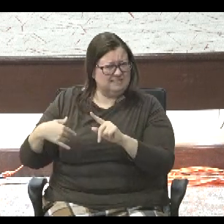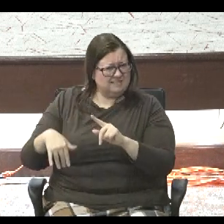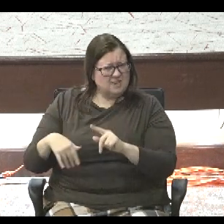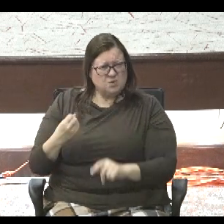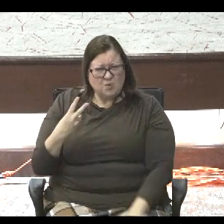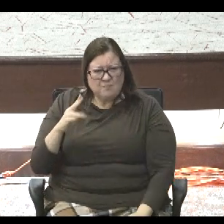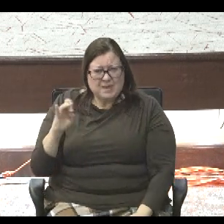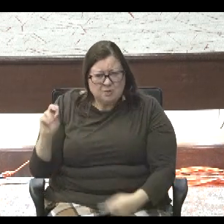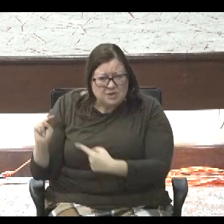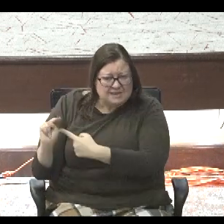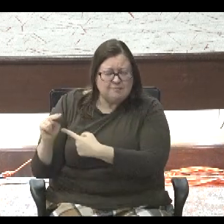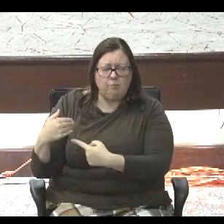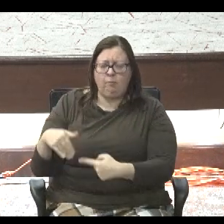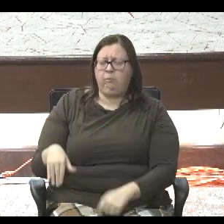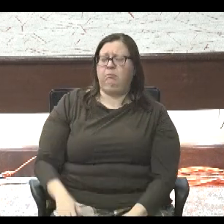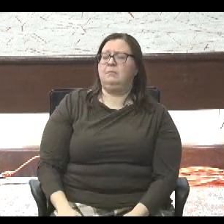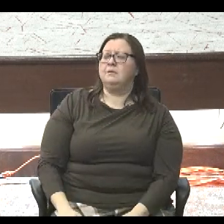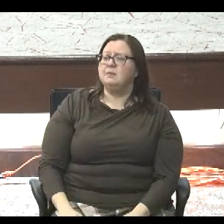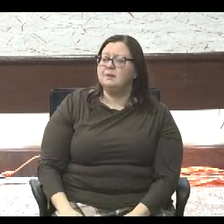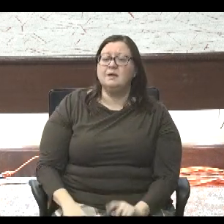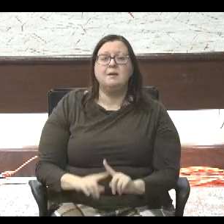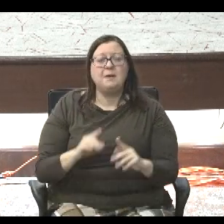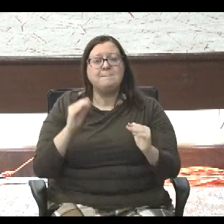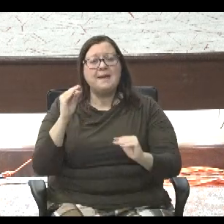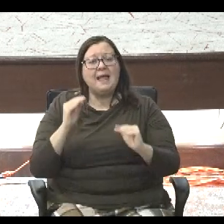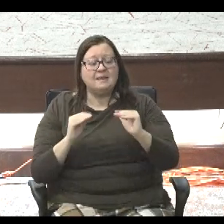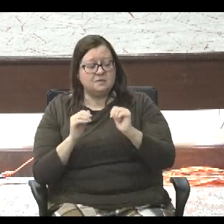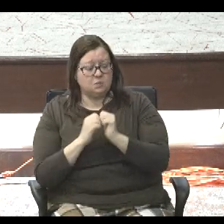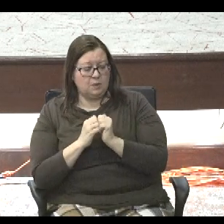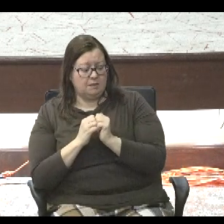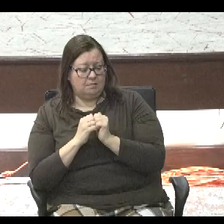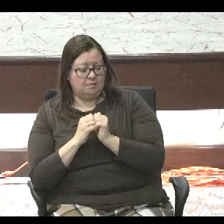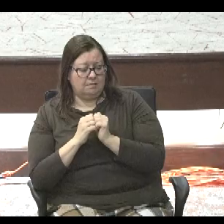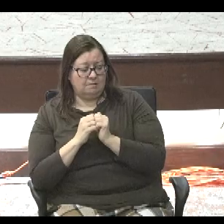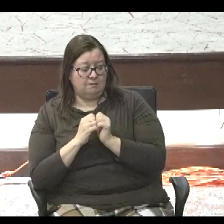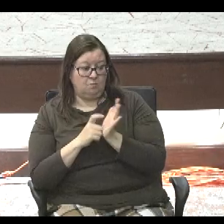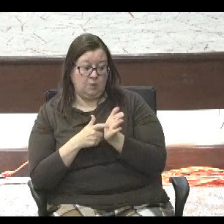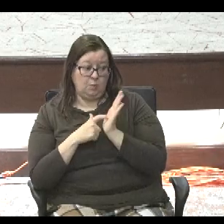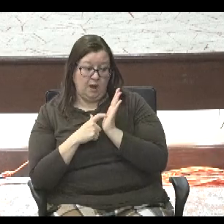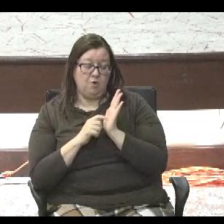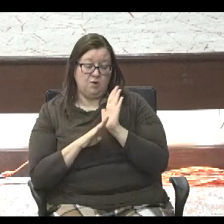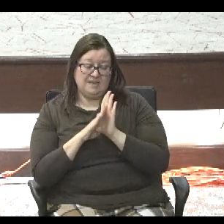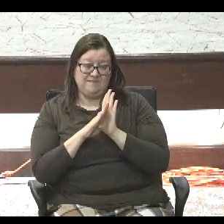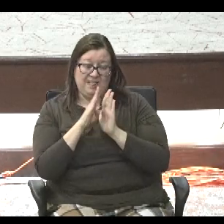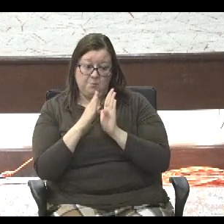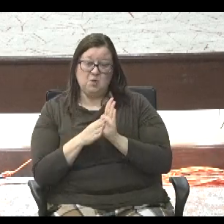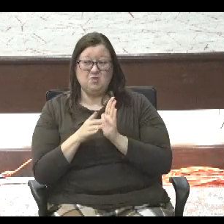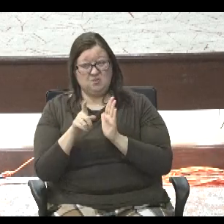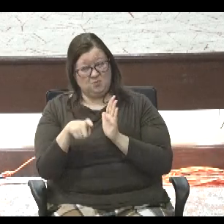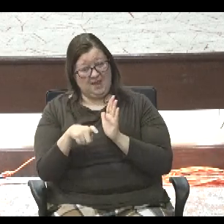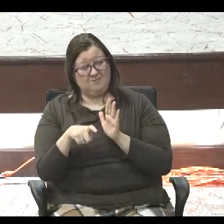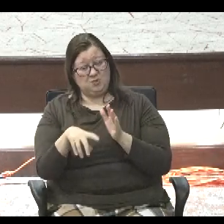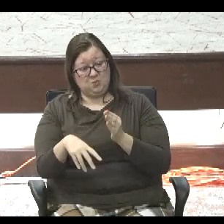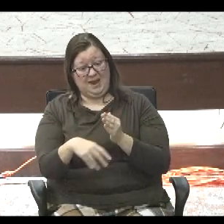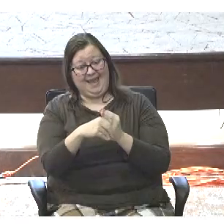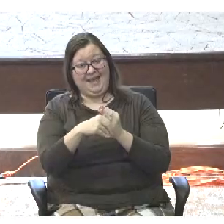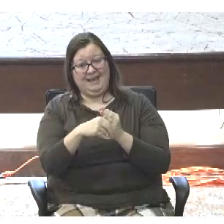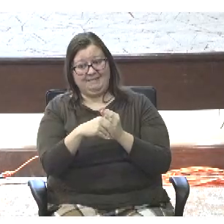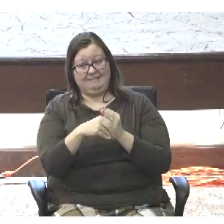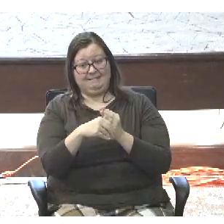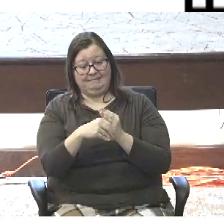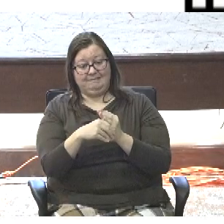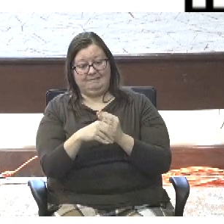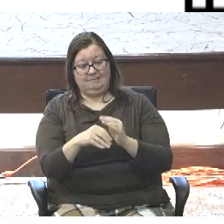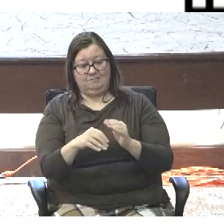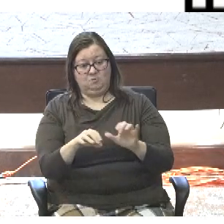number. But we have to balance that with what we're looking to require the developers to do in addition to get to this